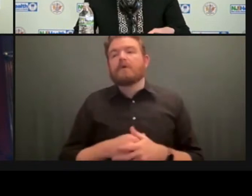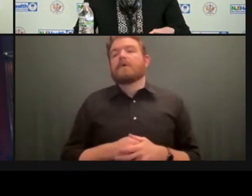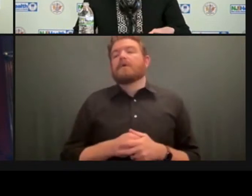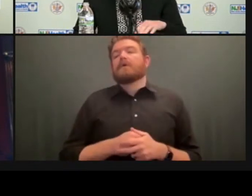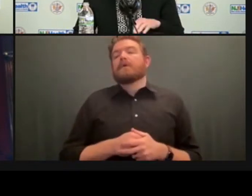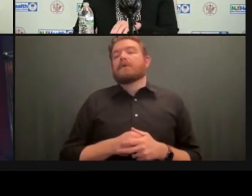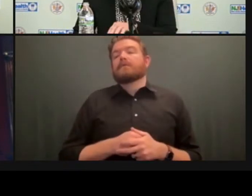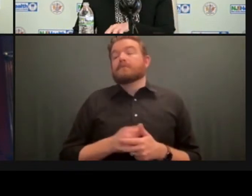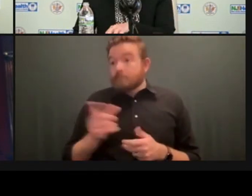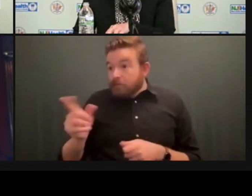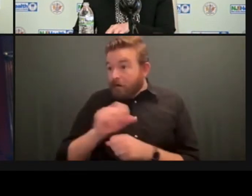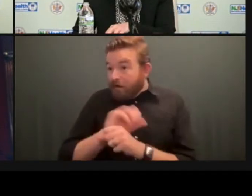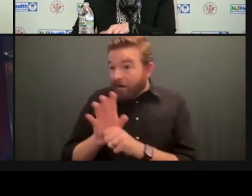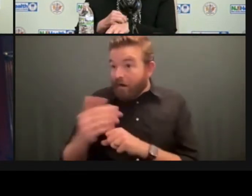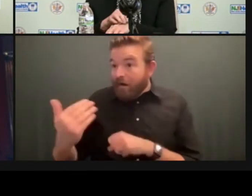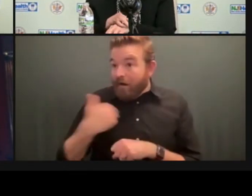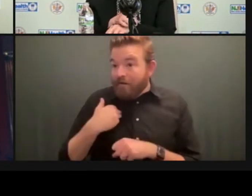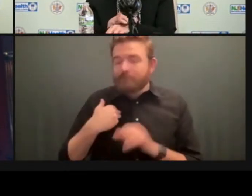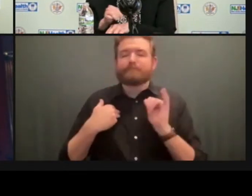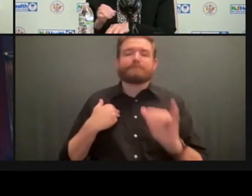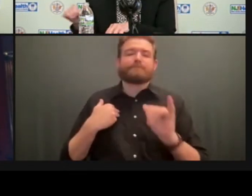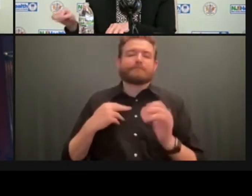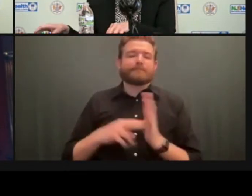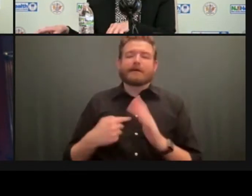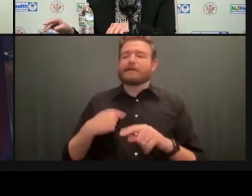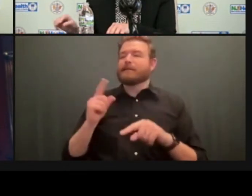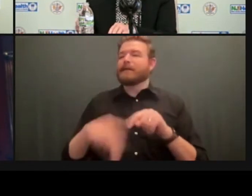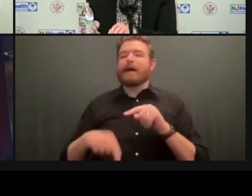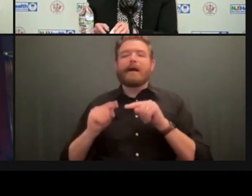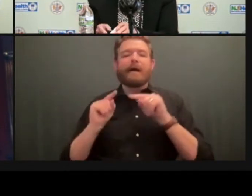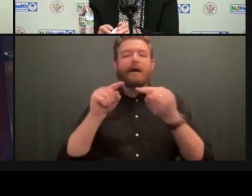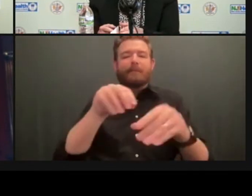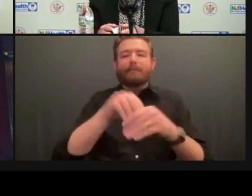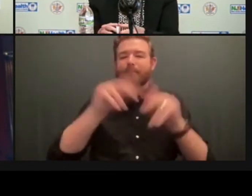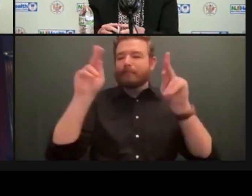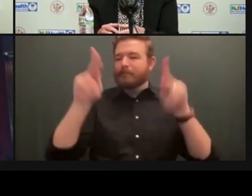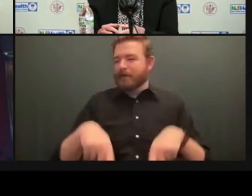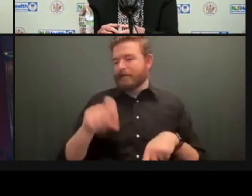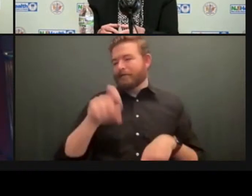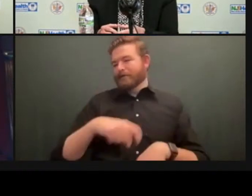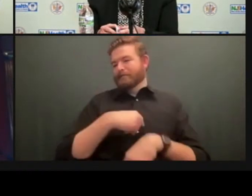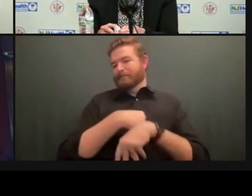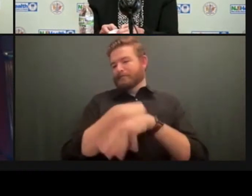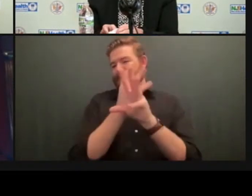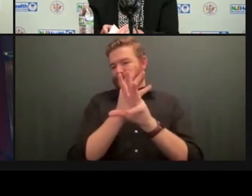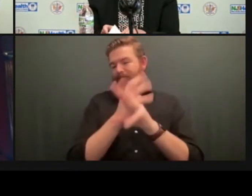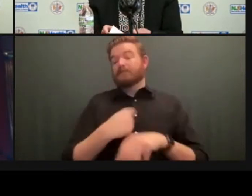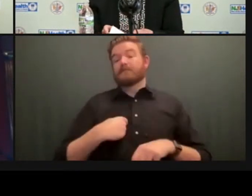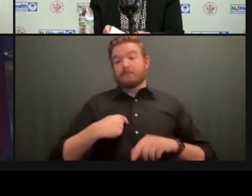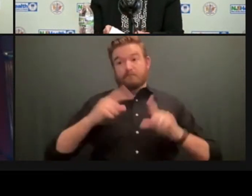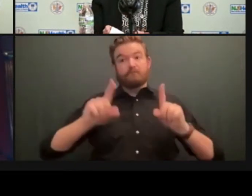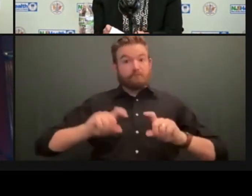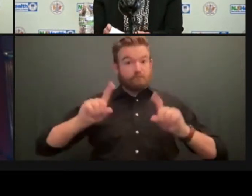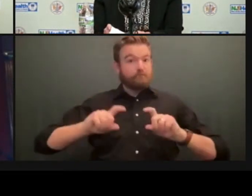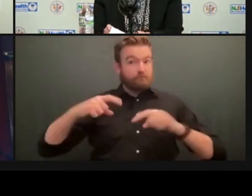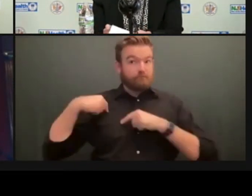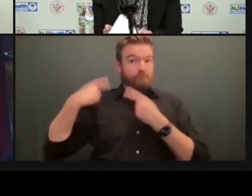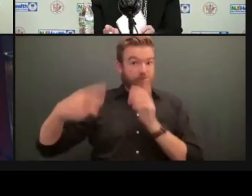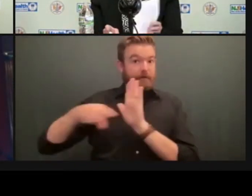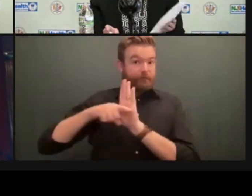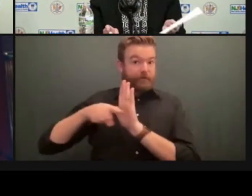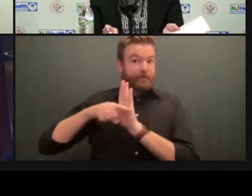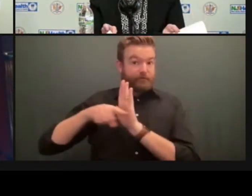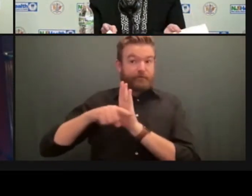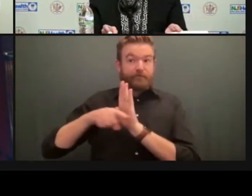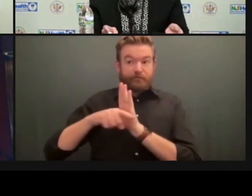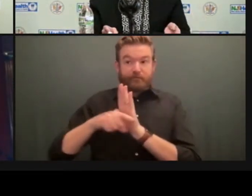virtual format. I have tested negative. I tested today negative, yesterday negative, a handful